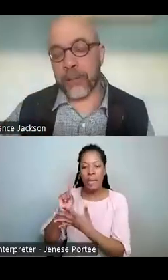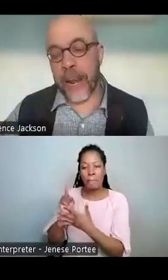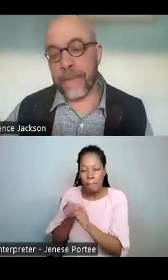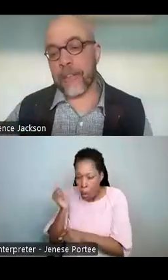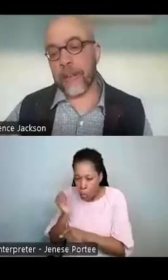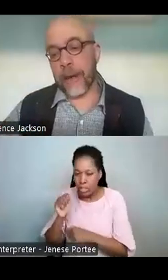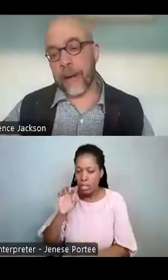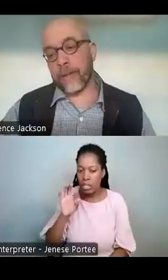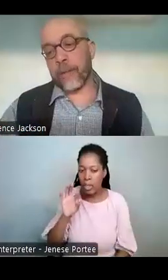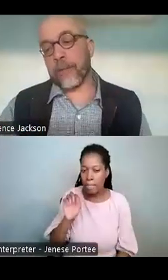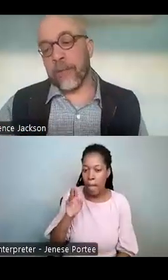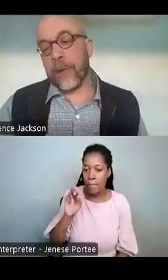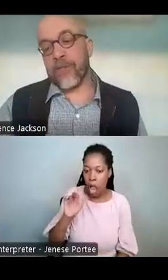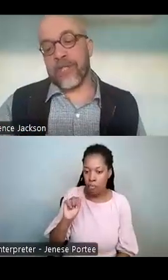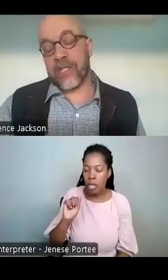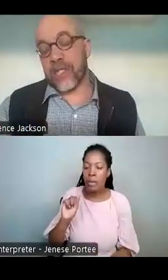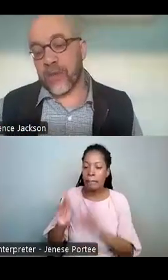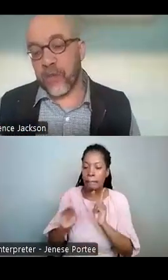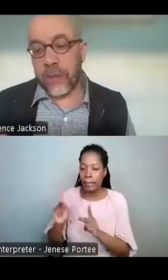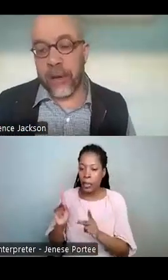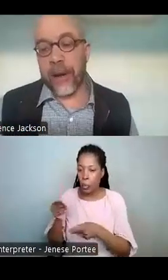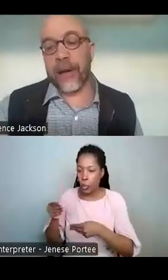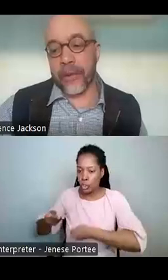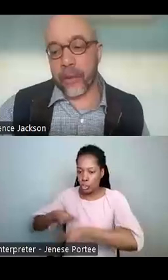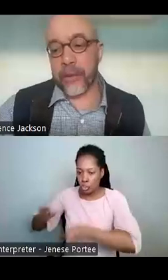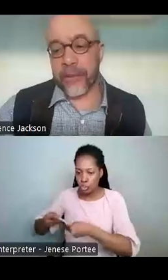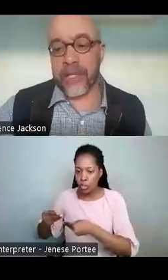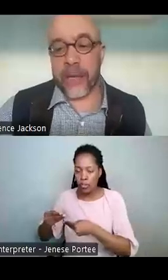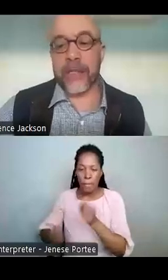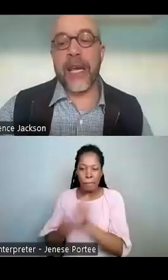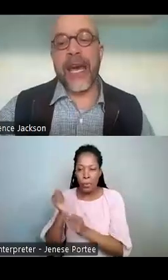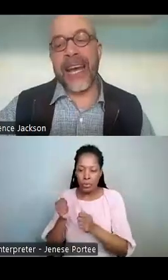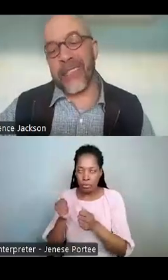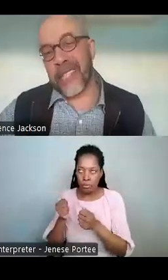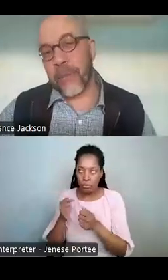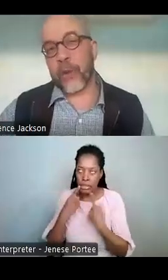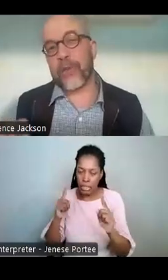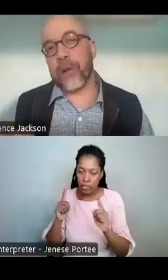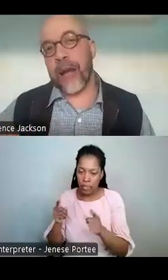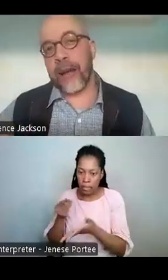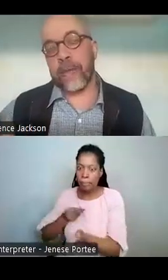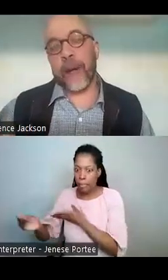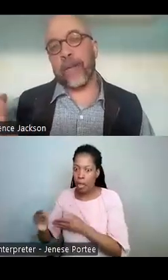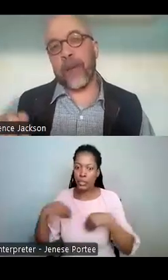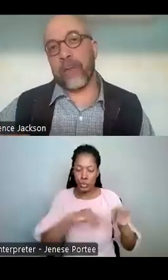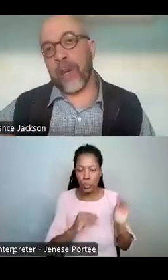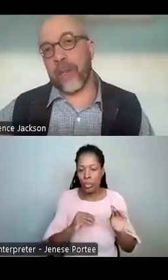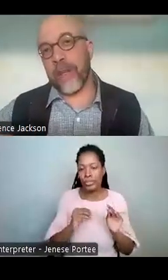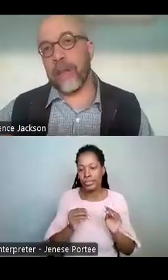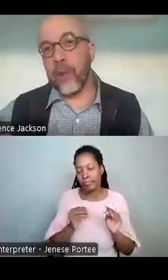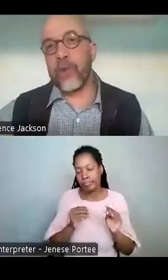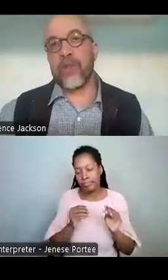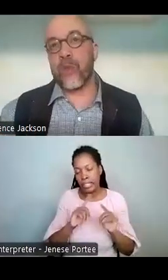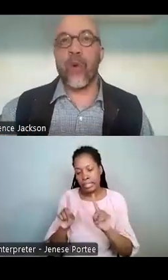were trafficked most successfully by other groups at different times. And then some groups are kind of like